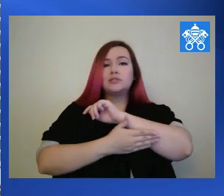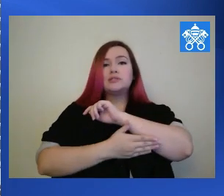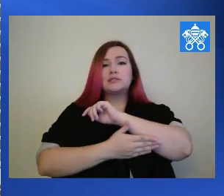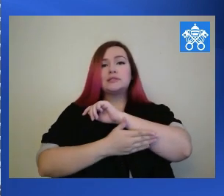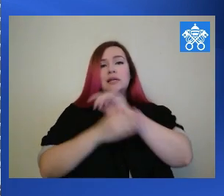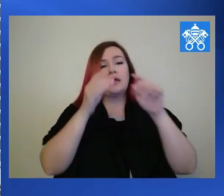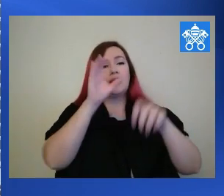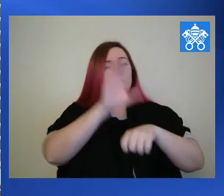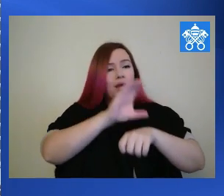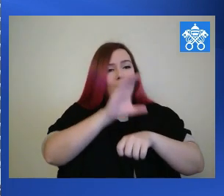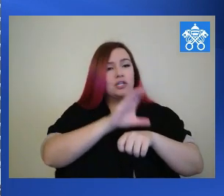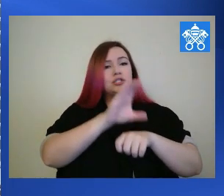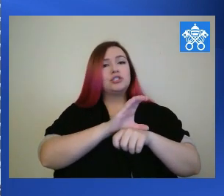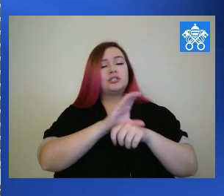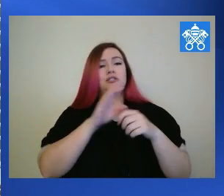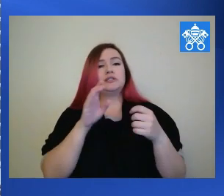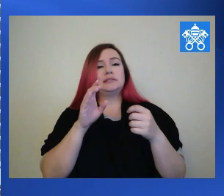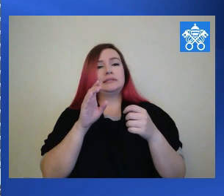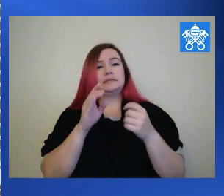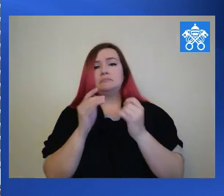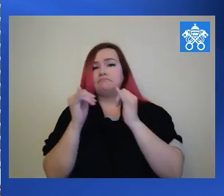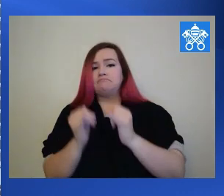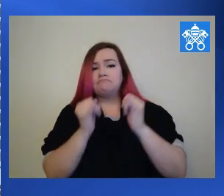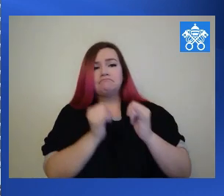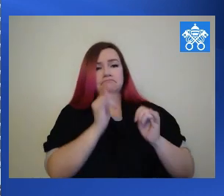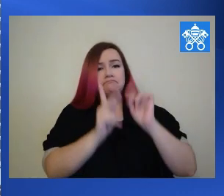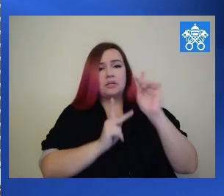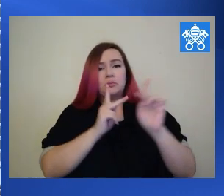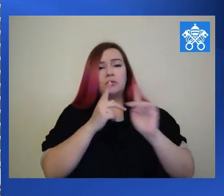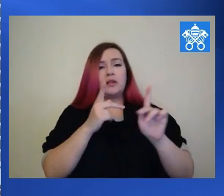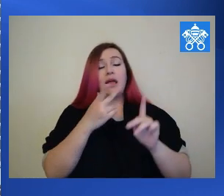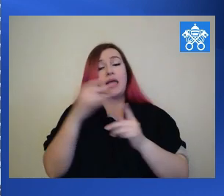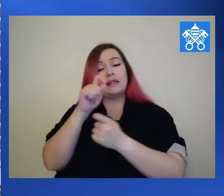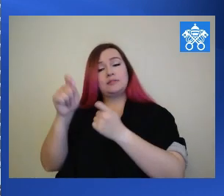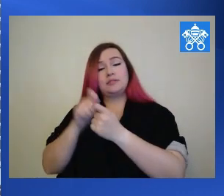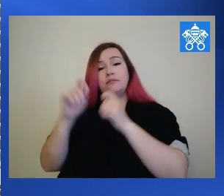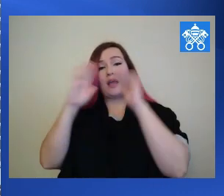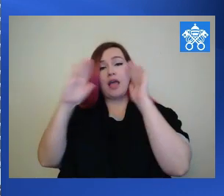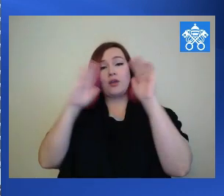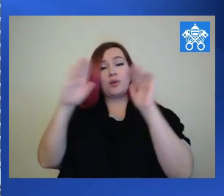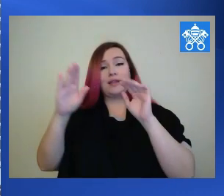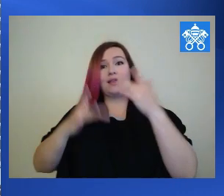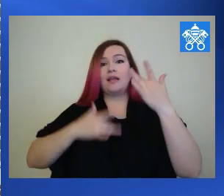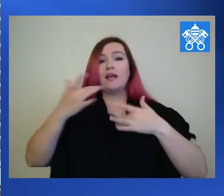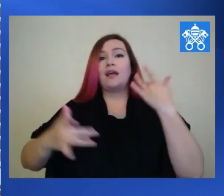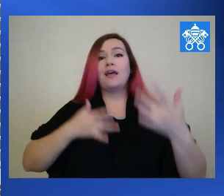countries, parishes, single members of the faithful. In particular, I greet the charismatic